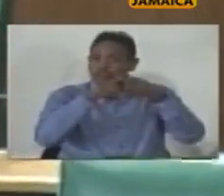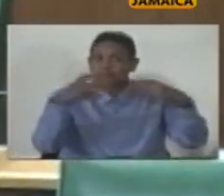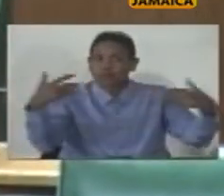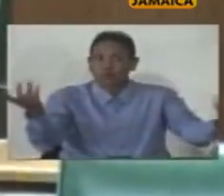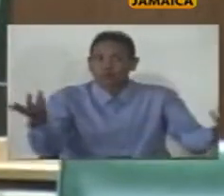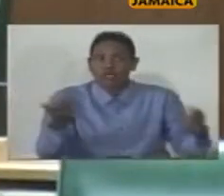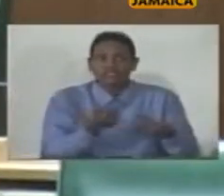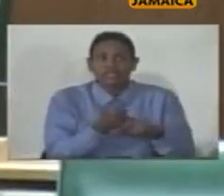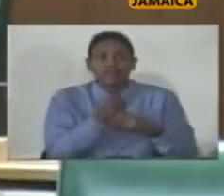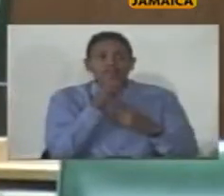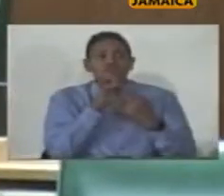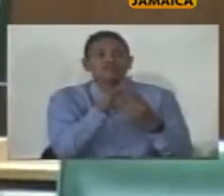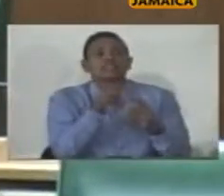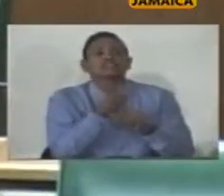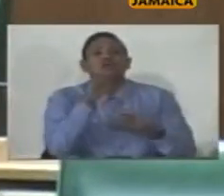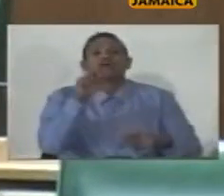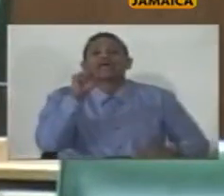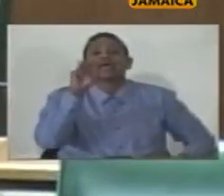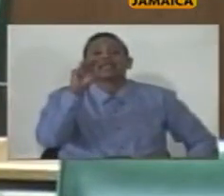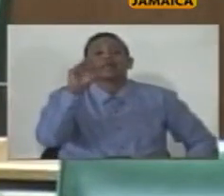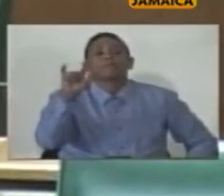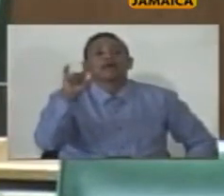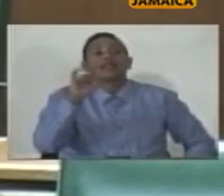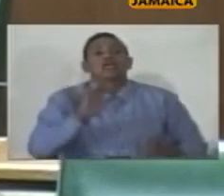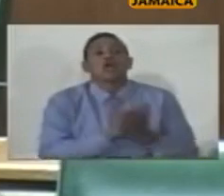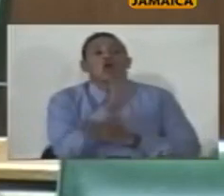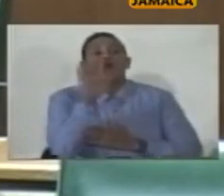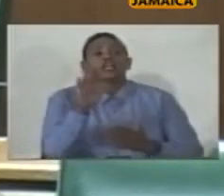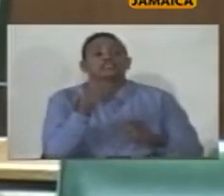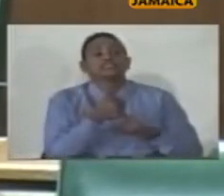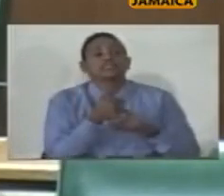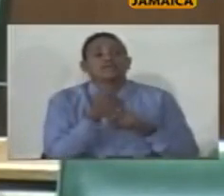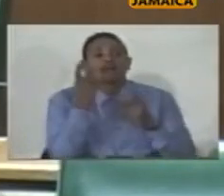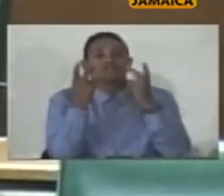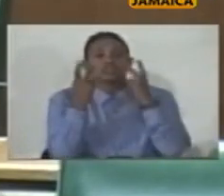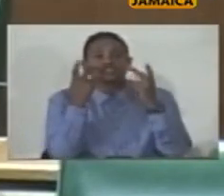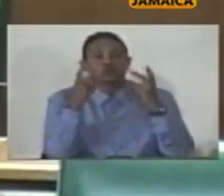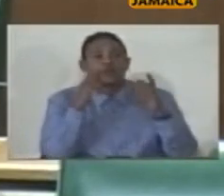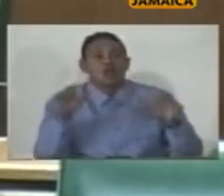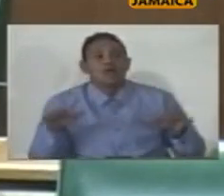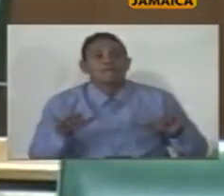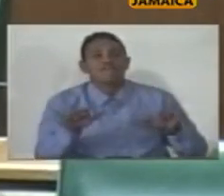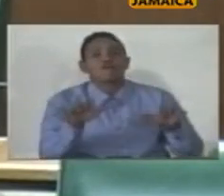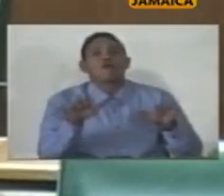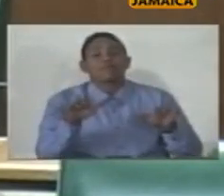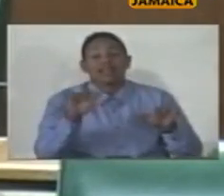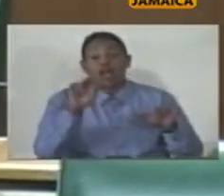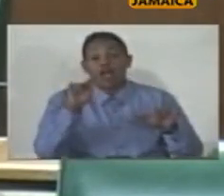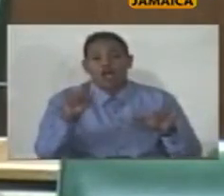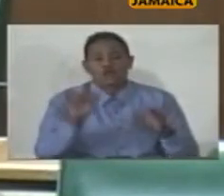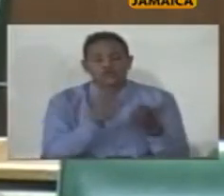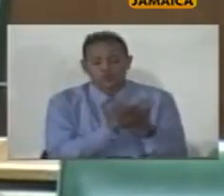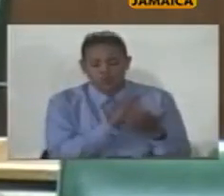in regards to the Edna Manley College of the Visual and Performing Arts.